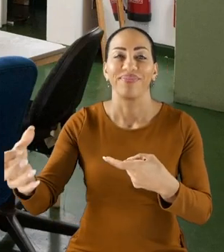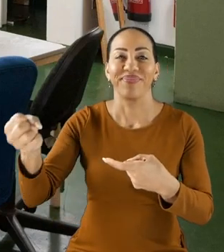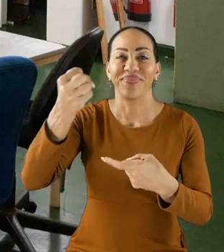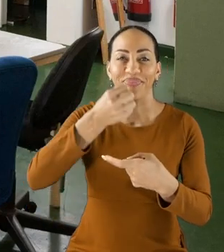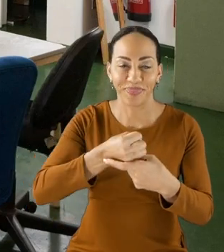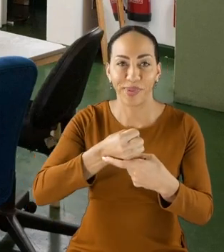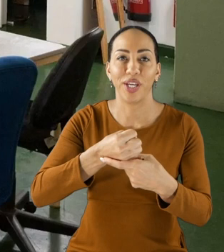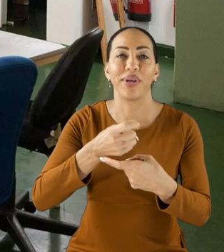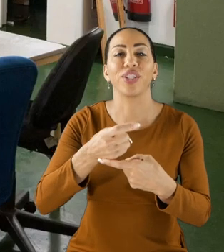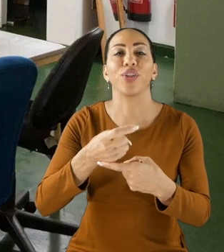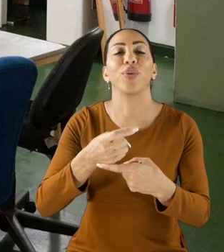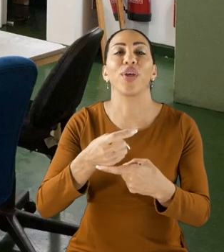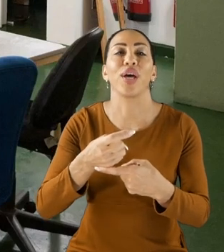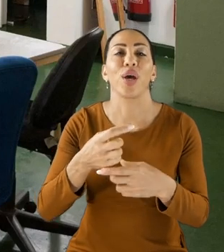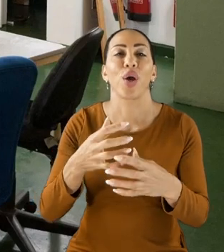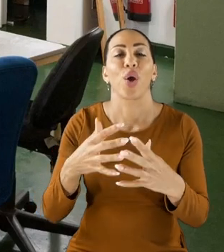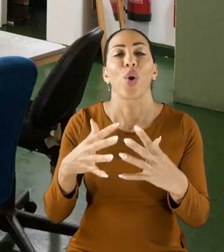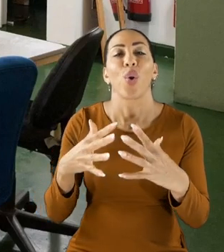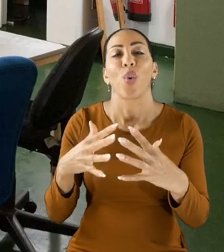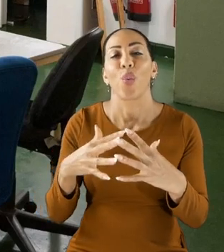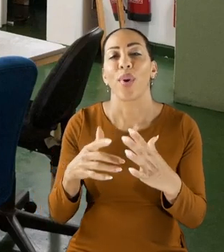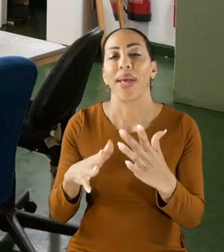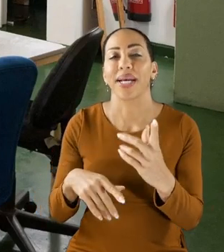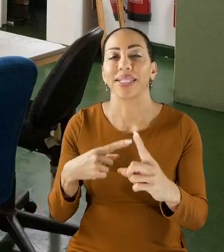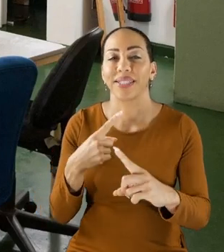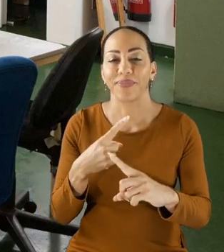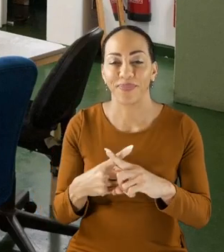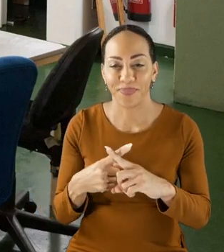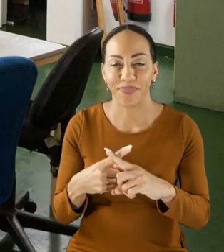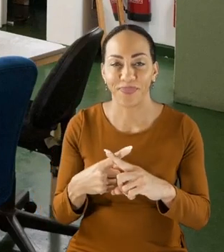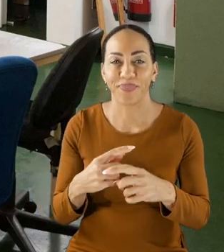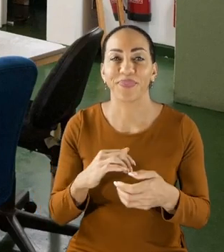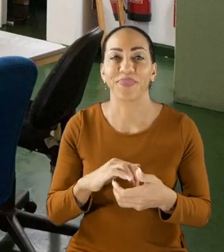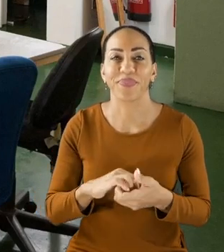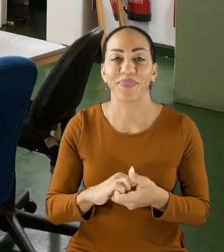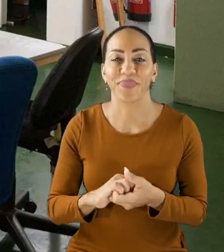the feed. One moment. Need to do a few things to you.